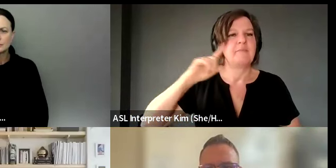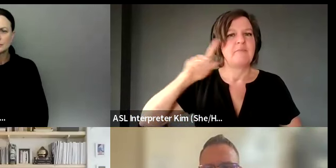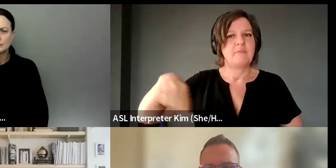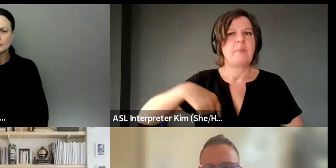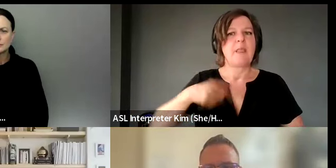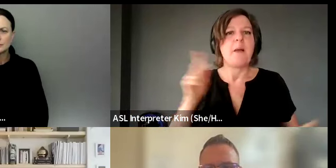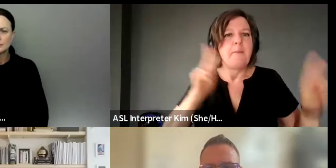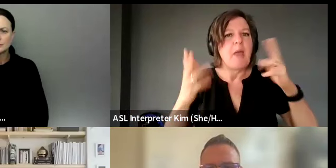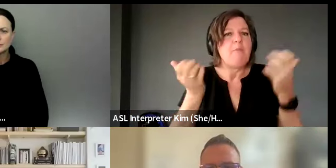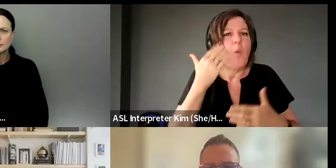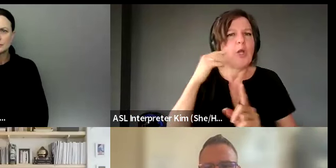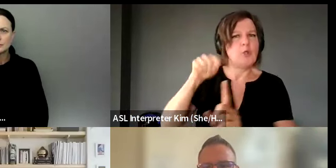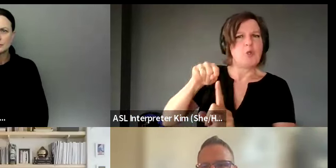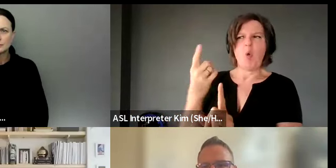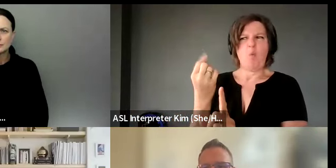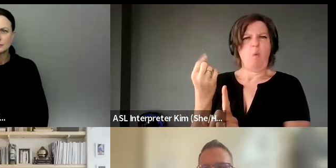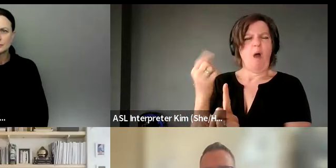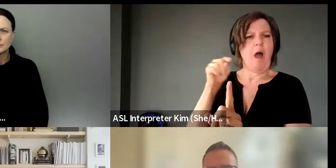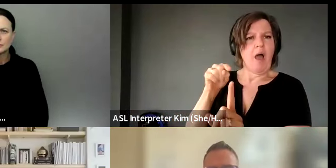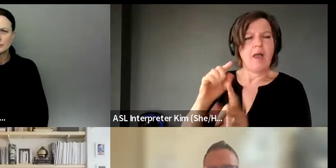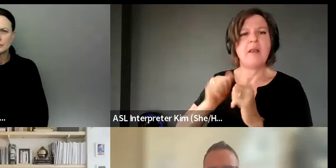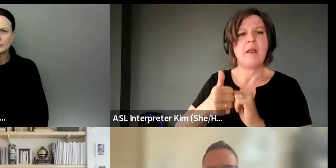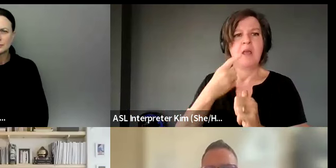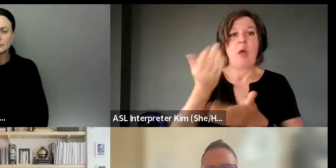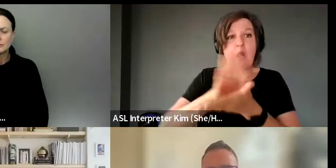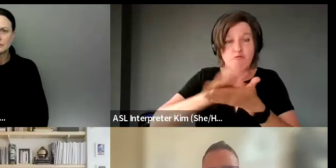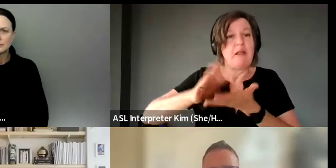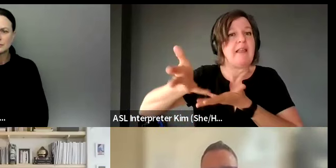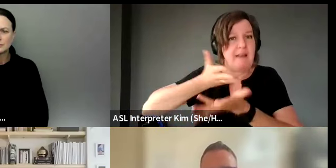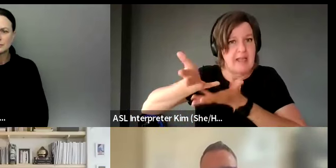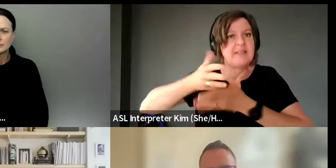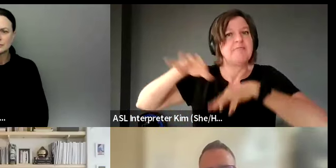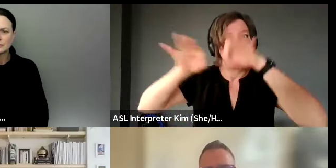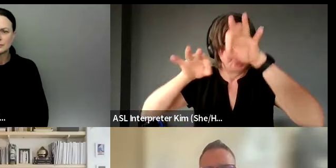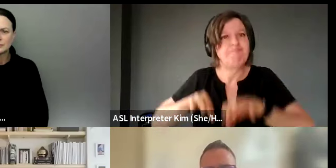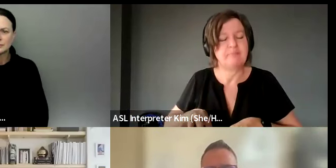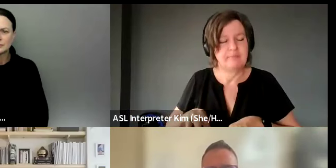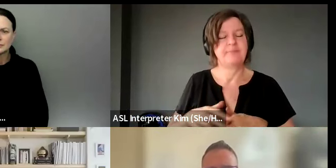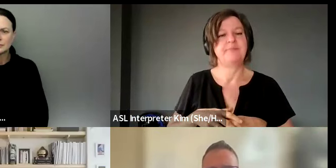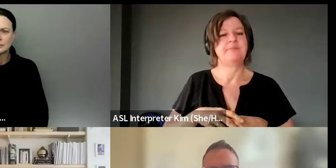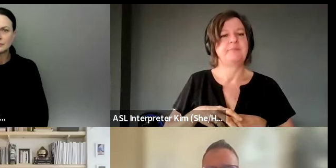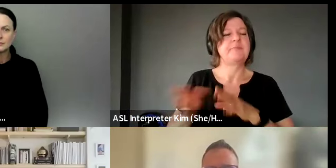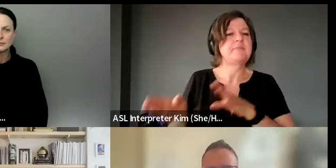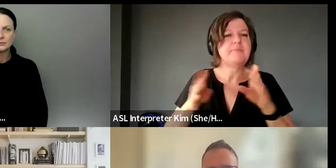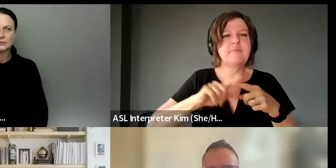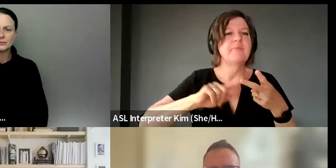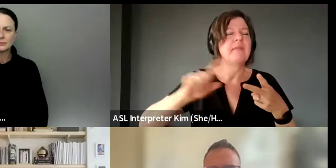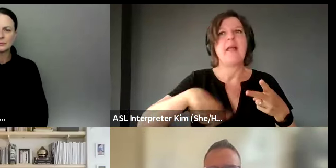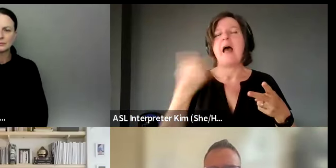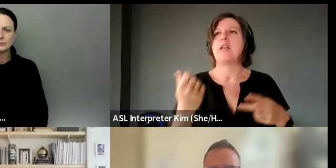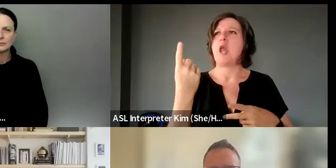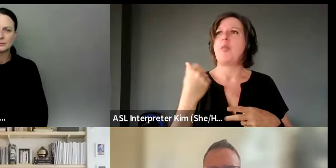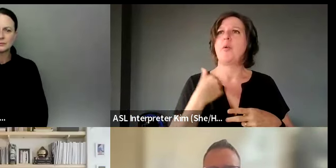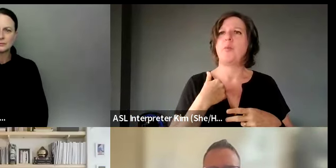to know what it was all about and had a really nice interaction. And then I think another one was